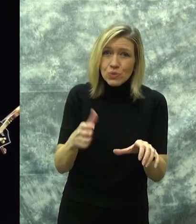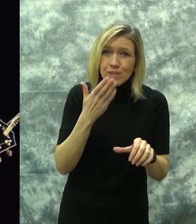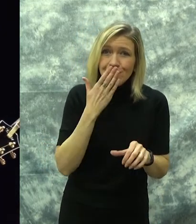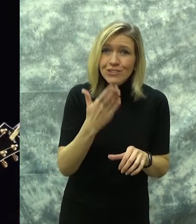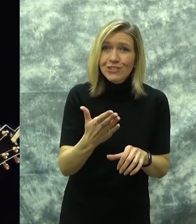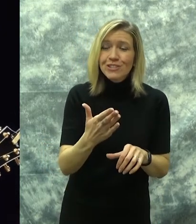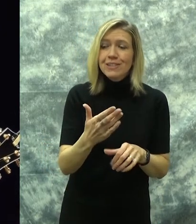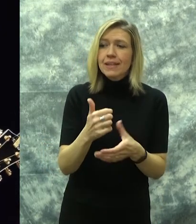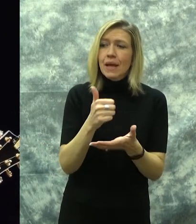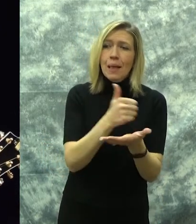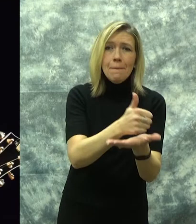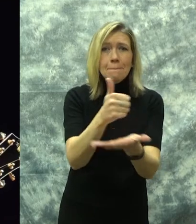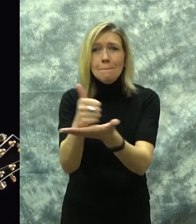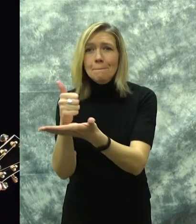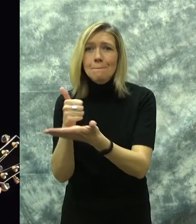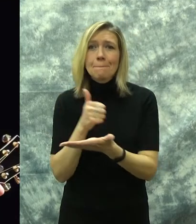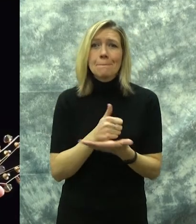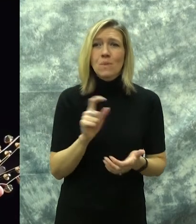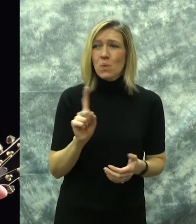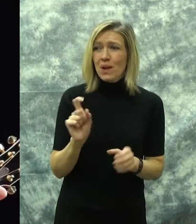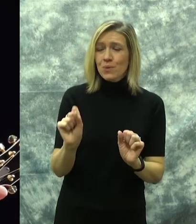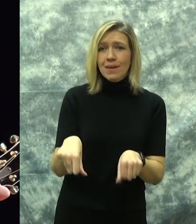you can.